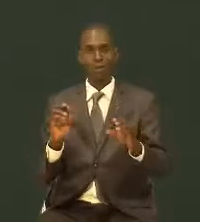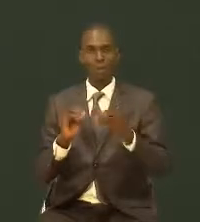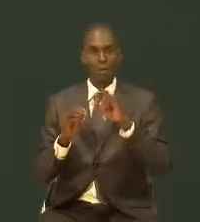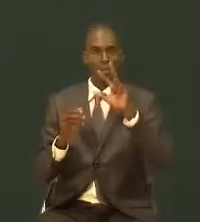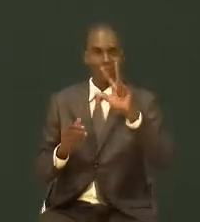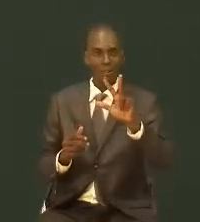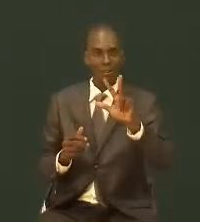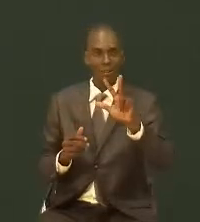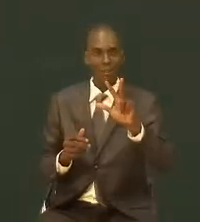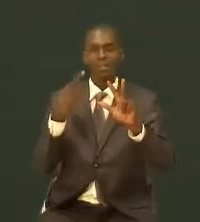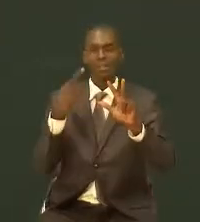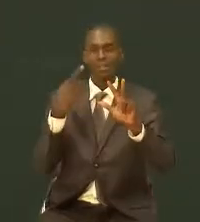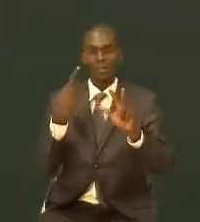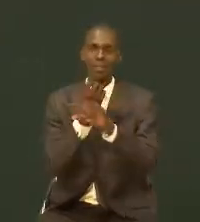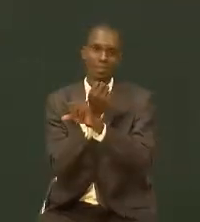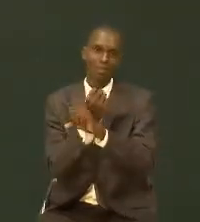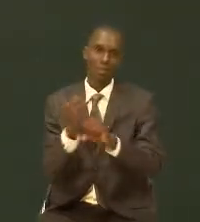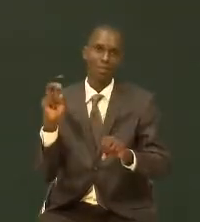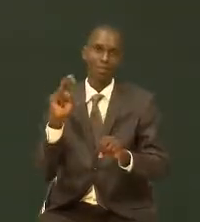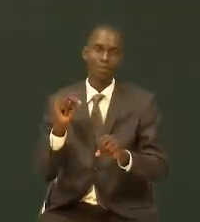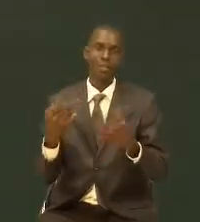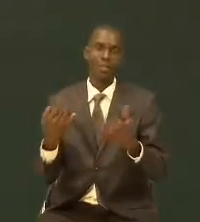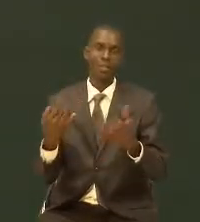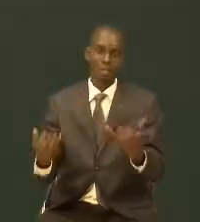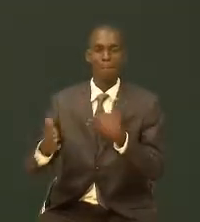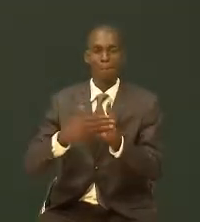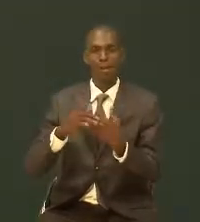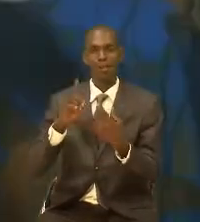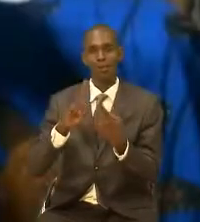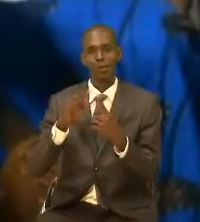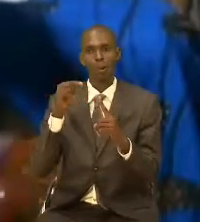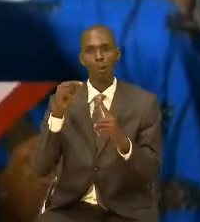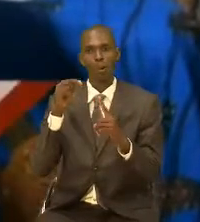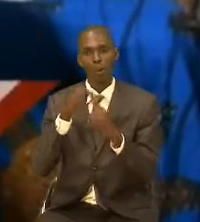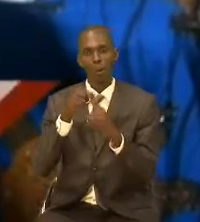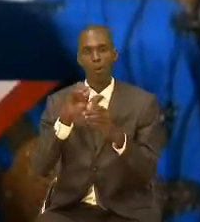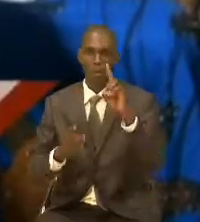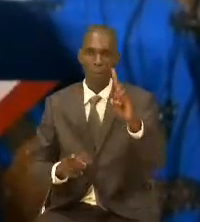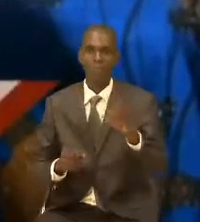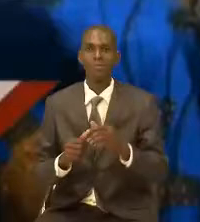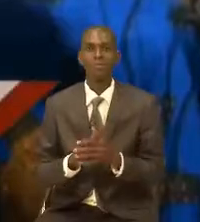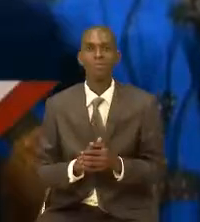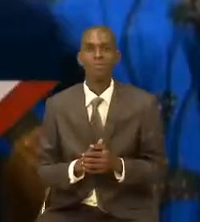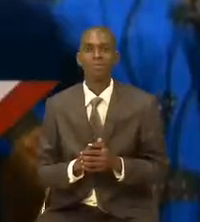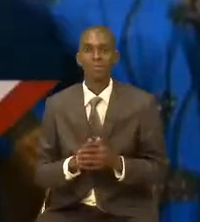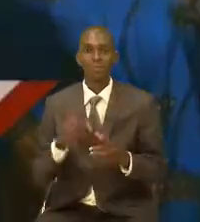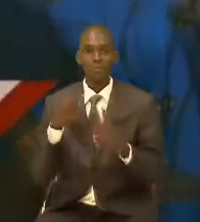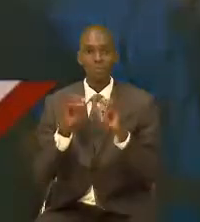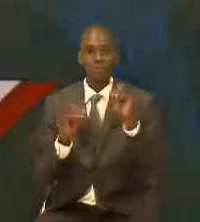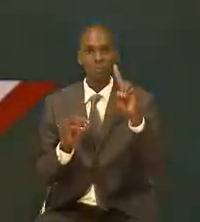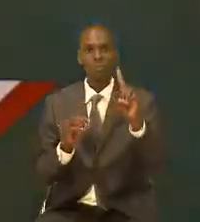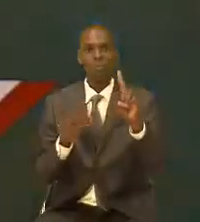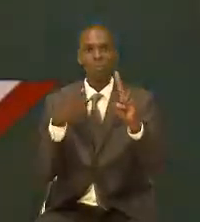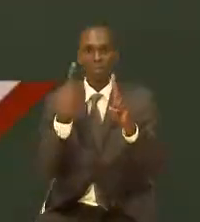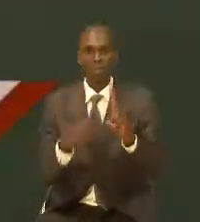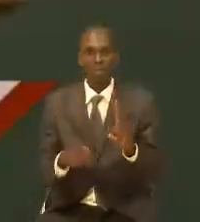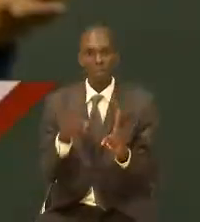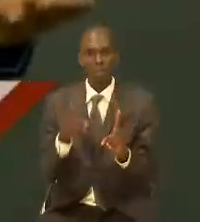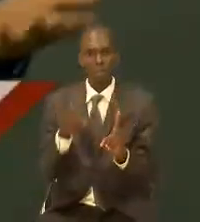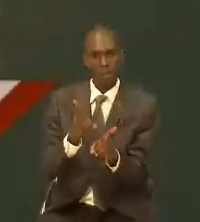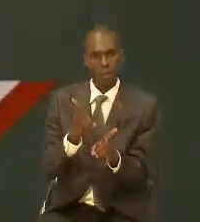salvation let's come to number one now number one the impotence of the mind